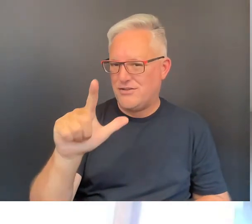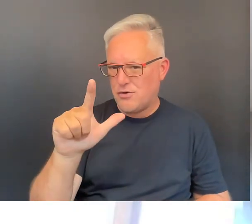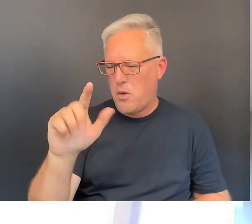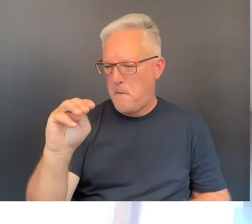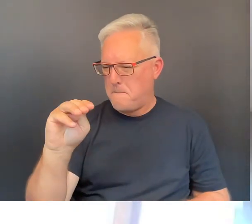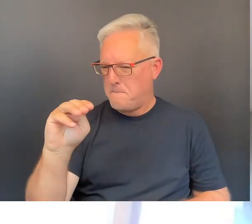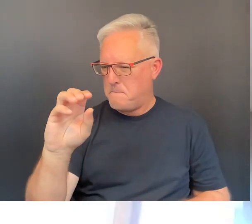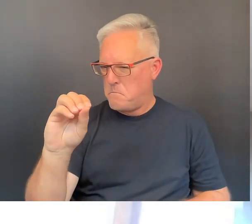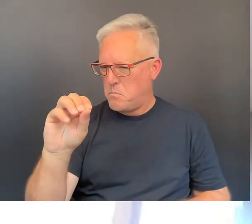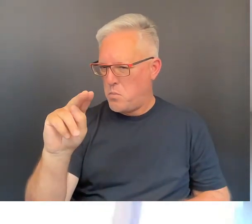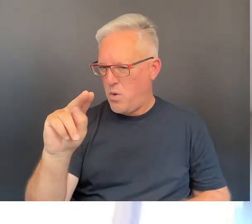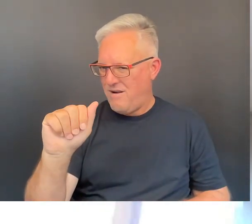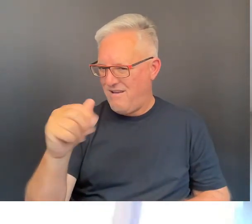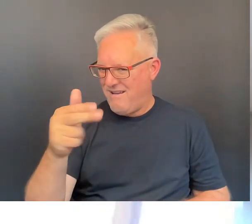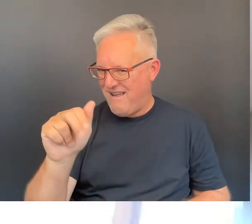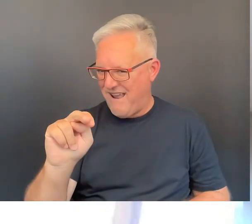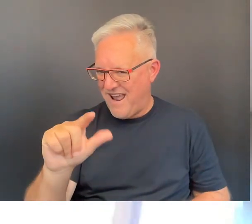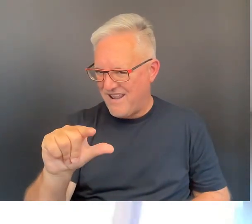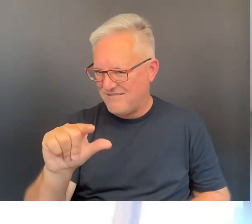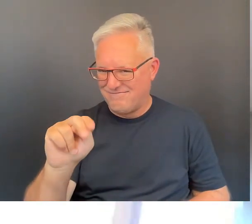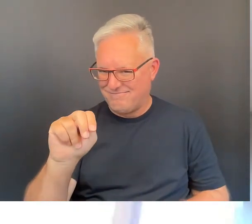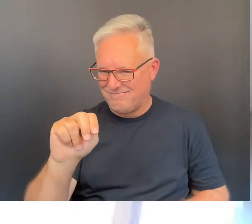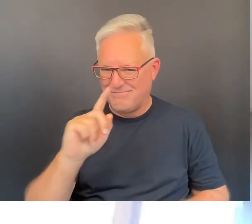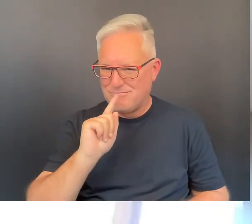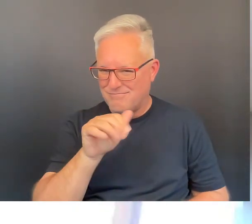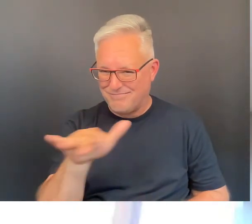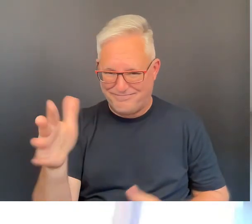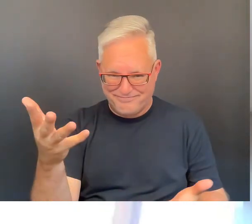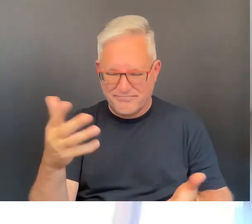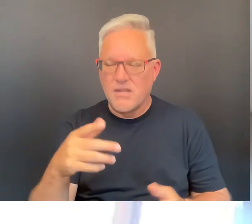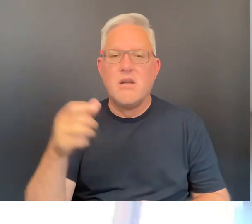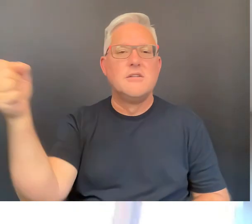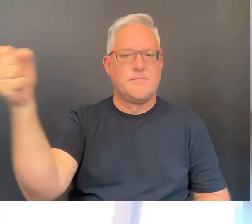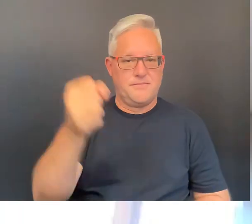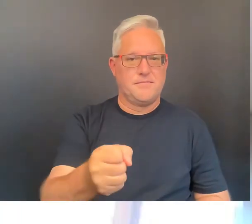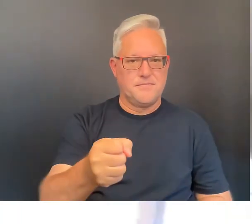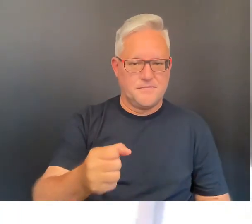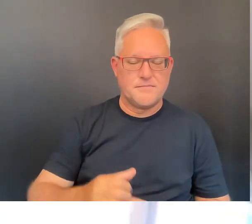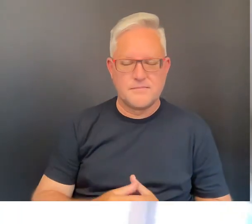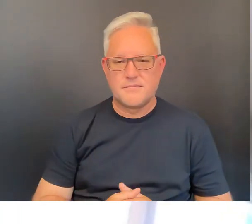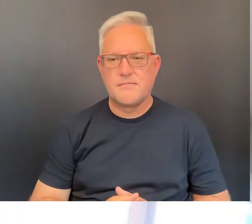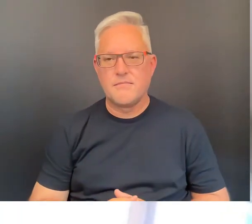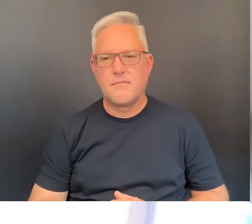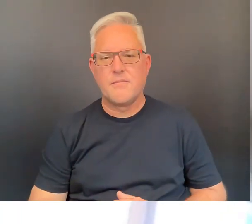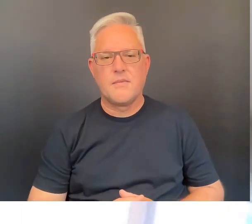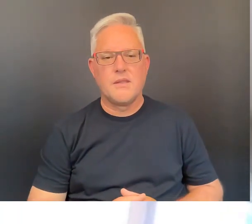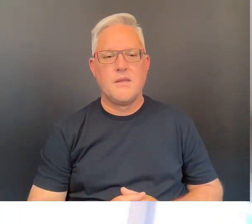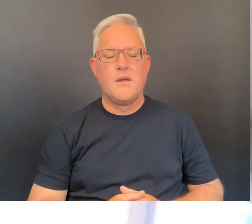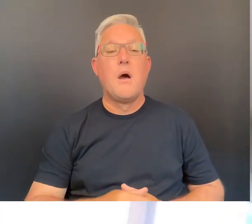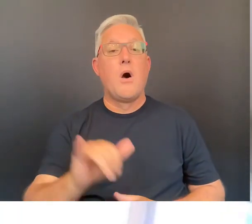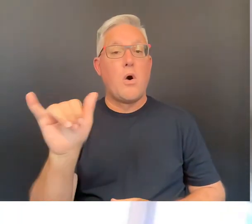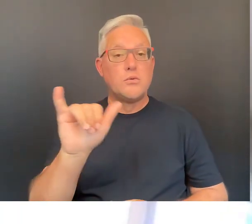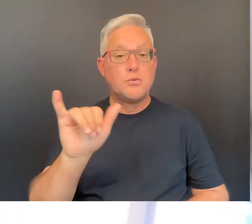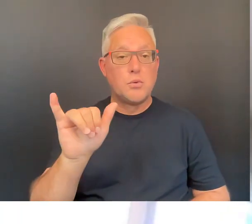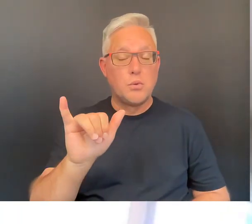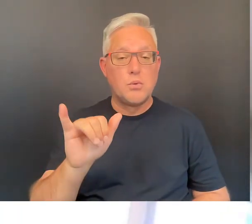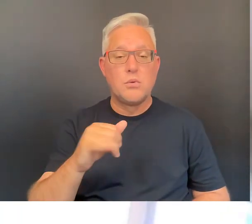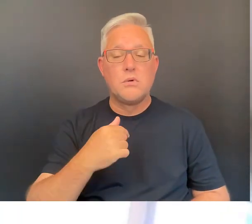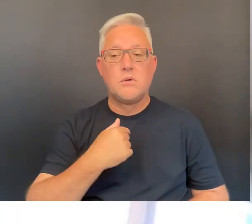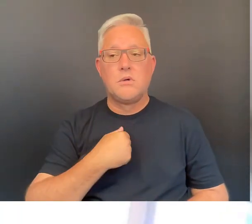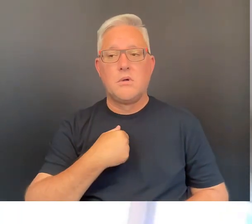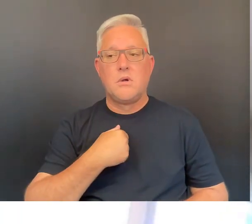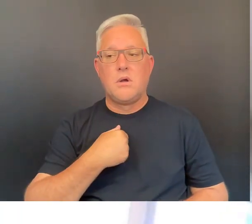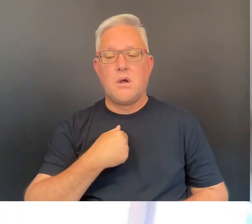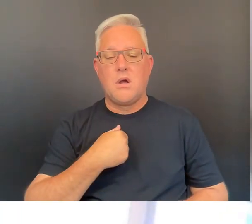come and share with you. But also, um, there's also a practice.